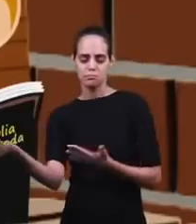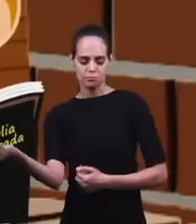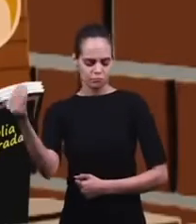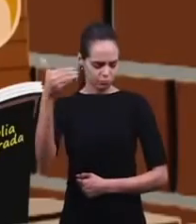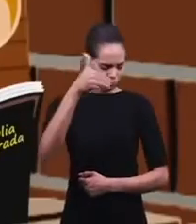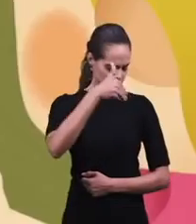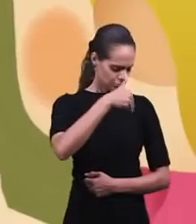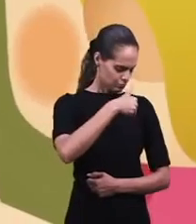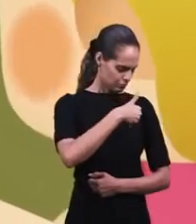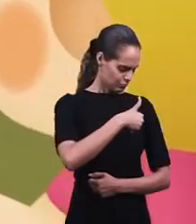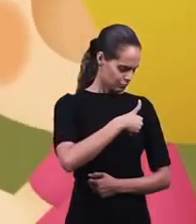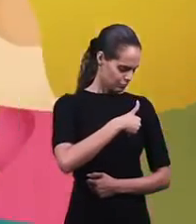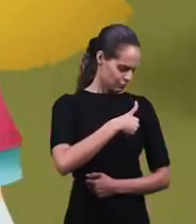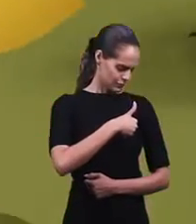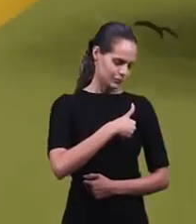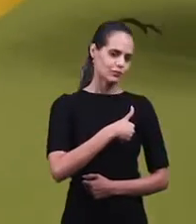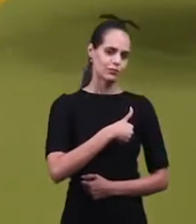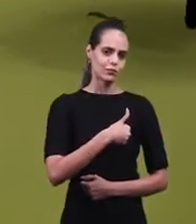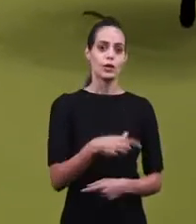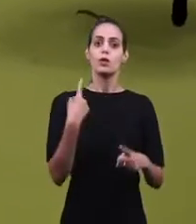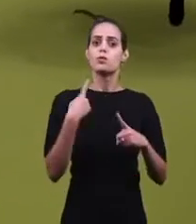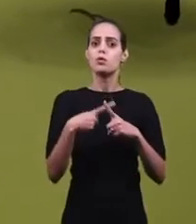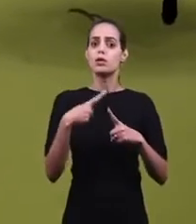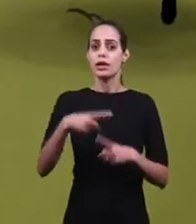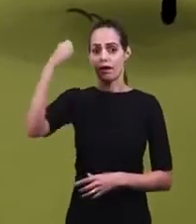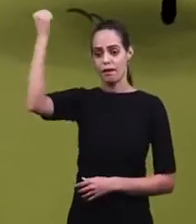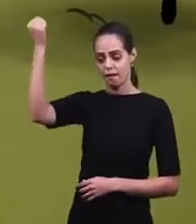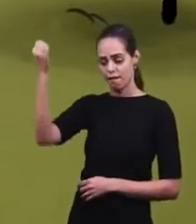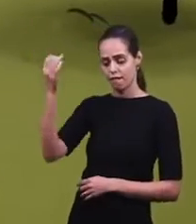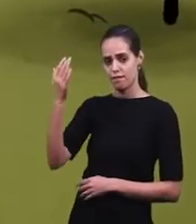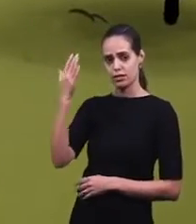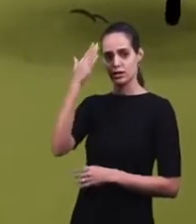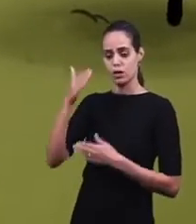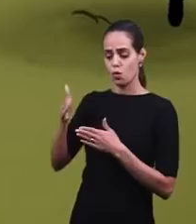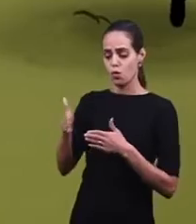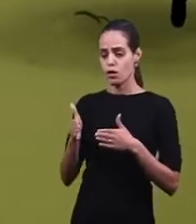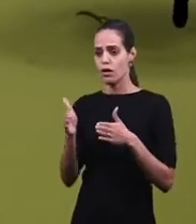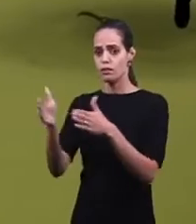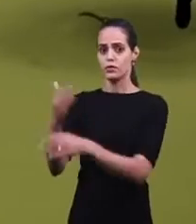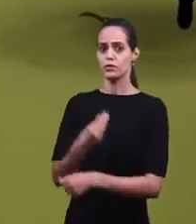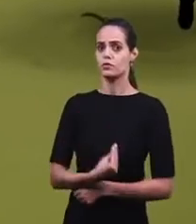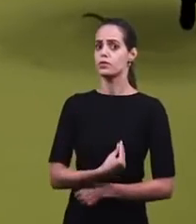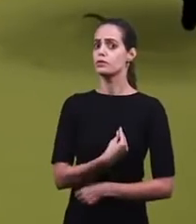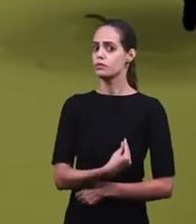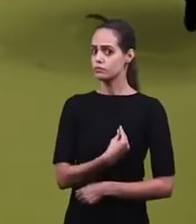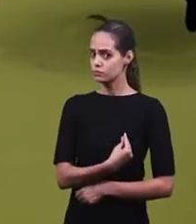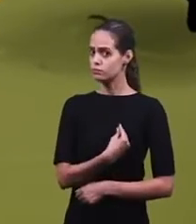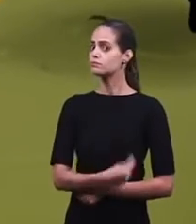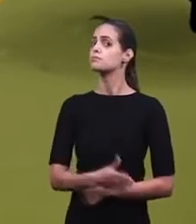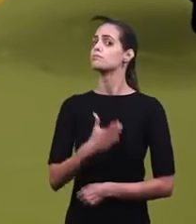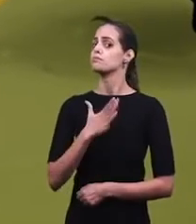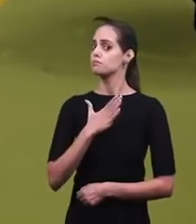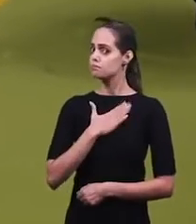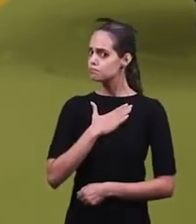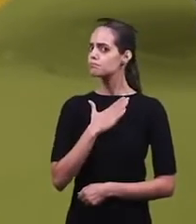guardar a tua palavra, que é luz e vida para o meu